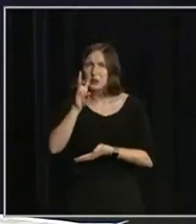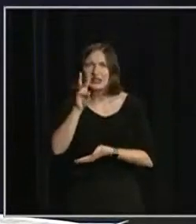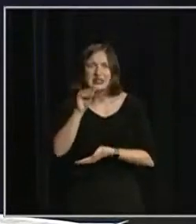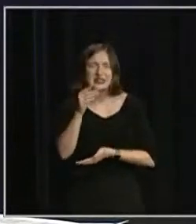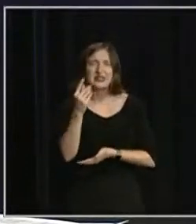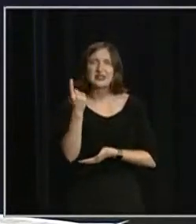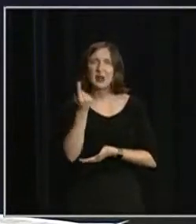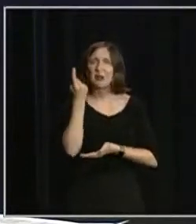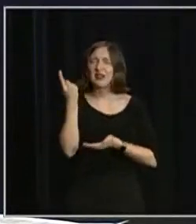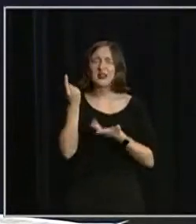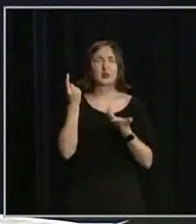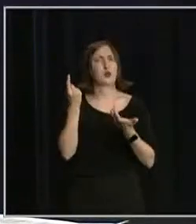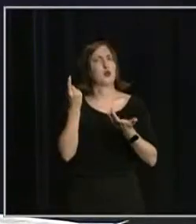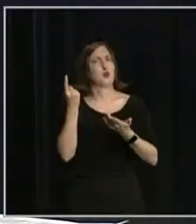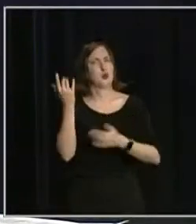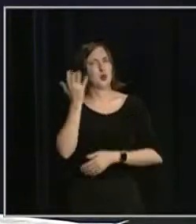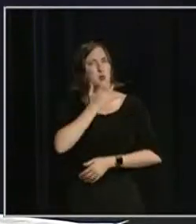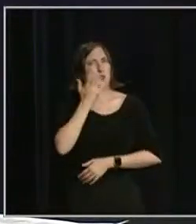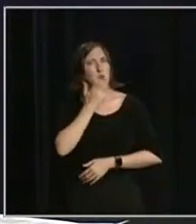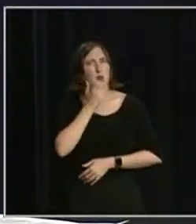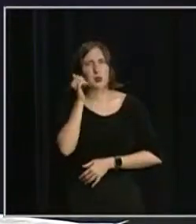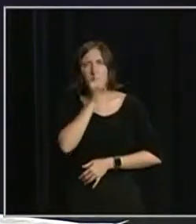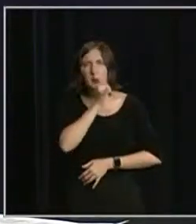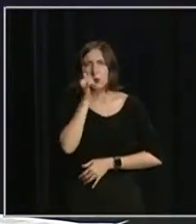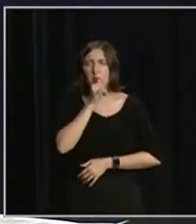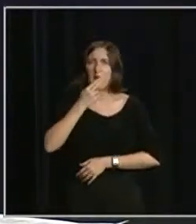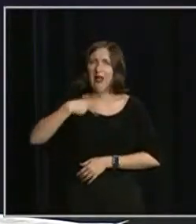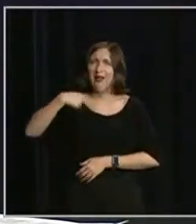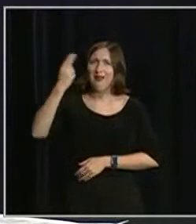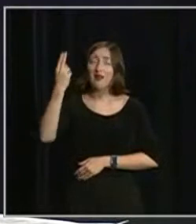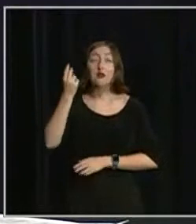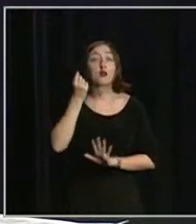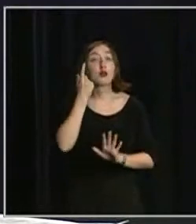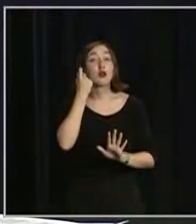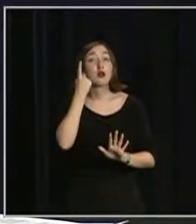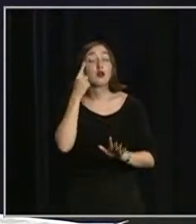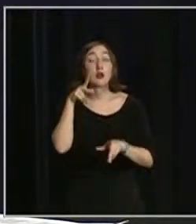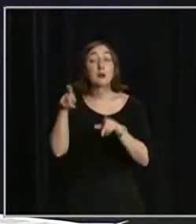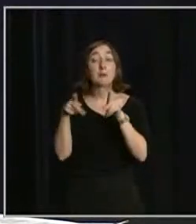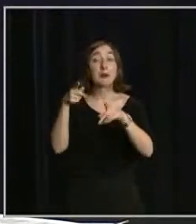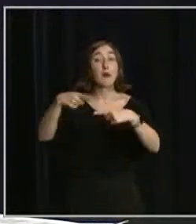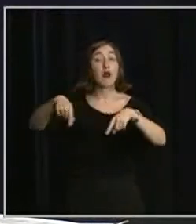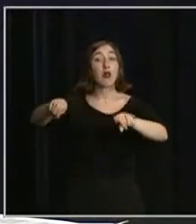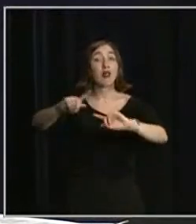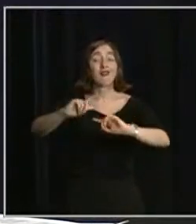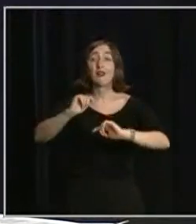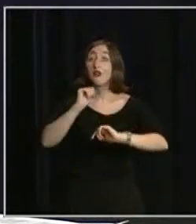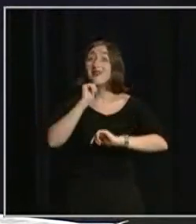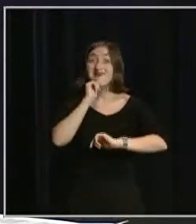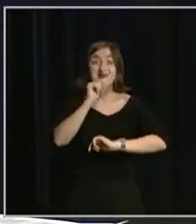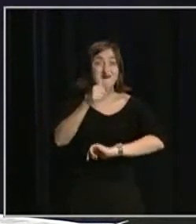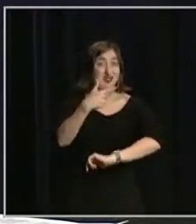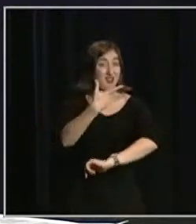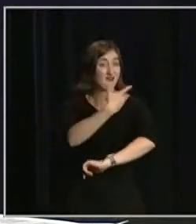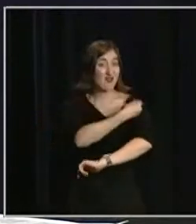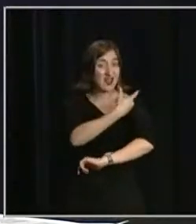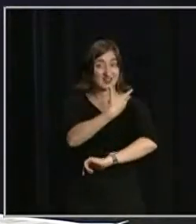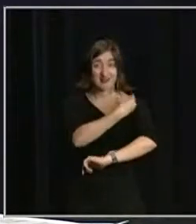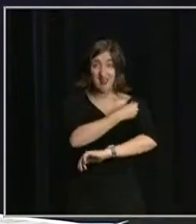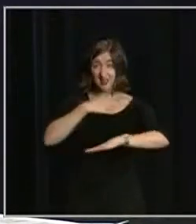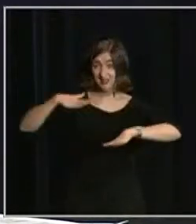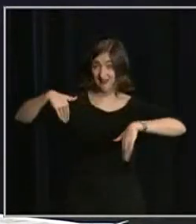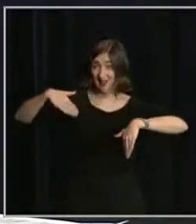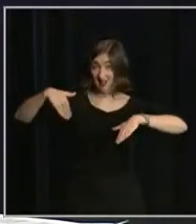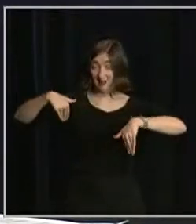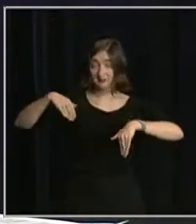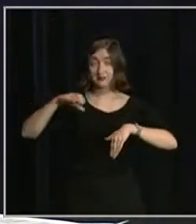to give you a sense of why people that are not vaccinated are much more dangerous. The CDC